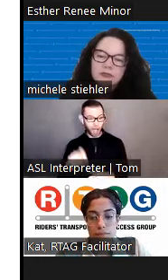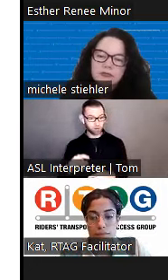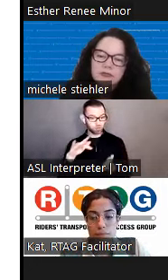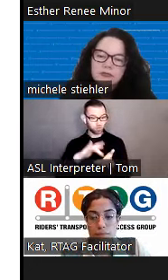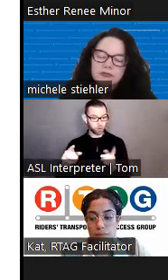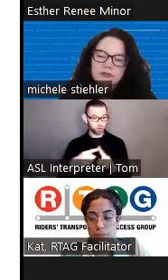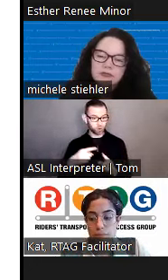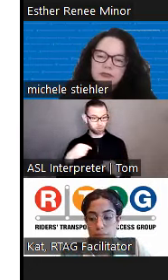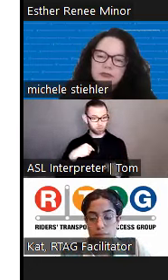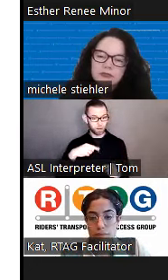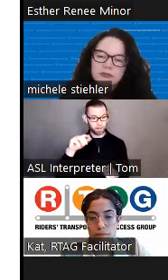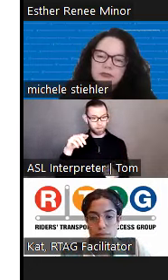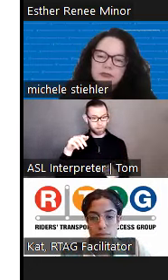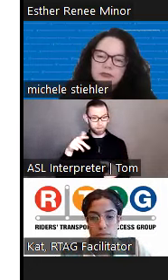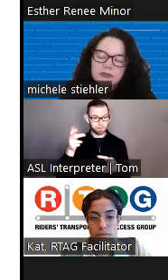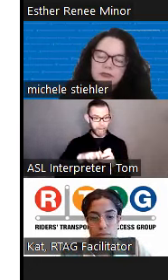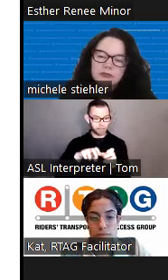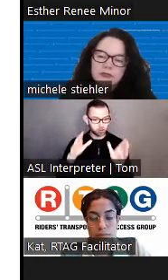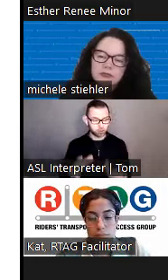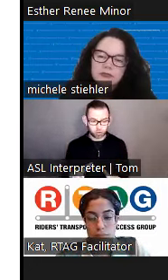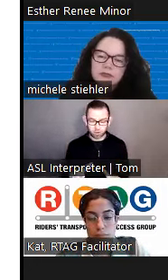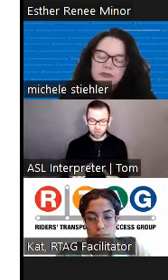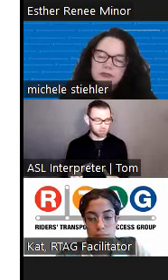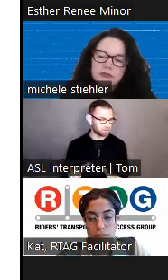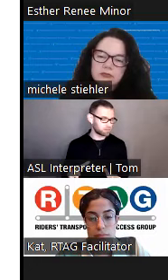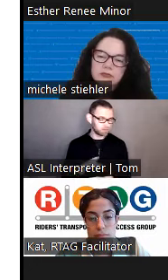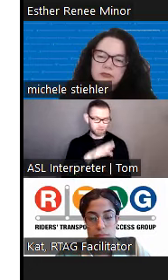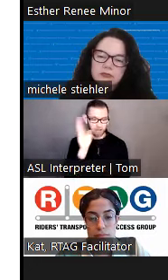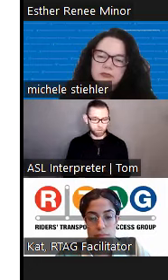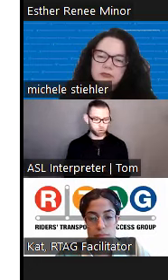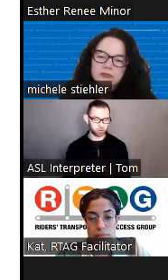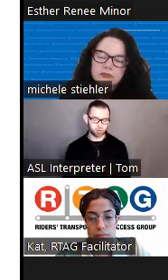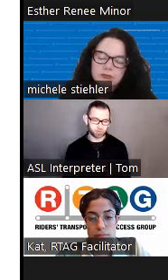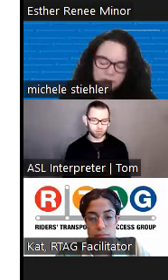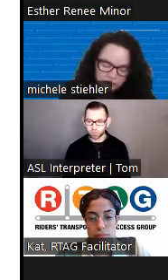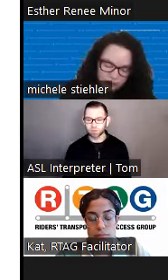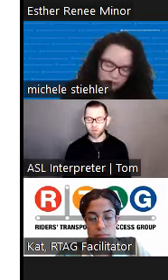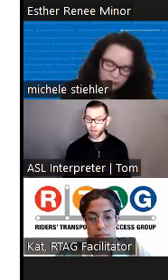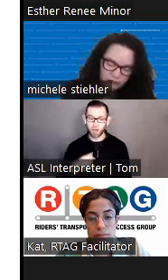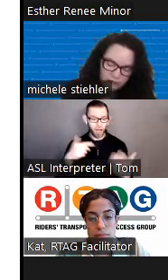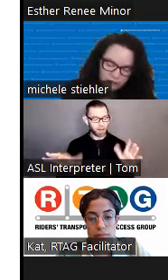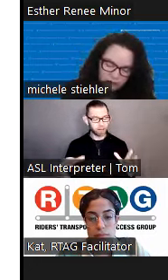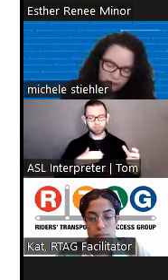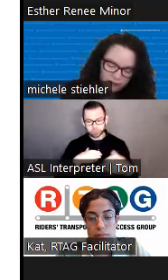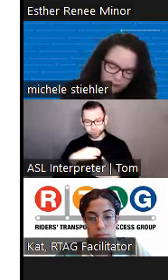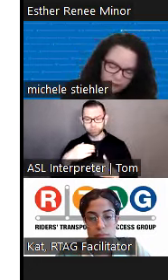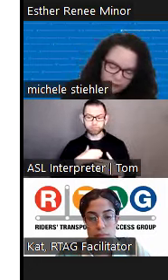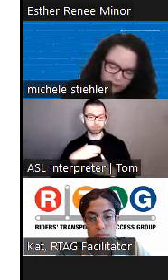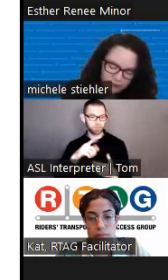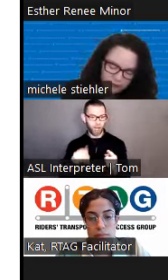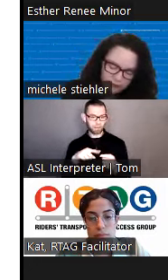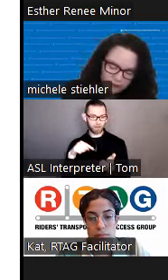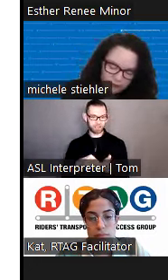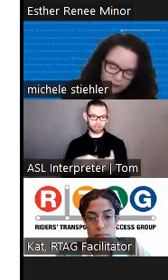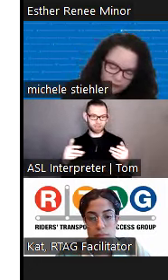passenger in any shape, form, or fashion. And I have put in complaints about it. And I'd like